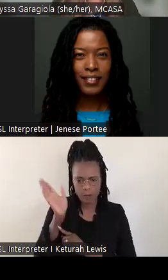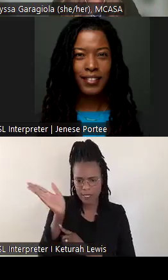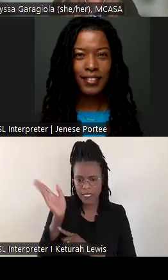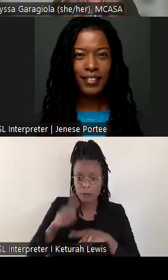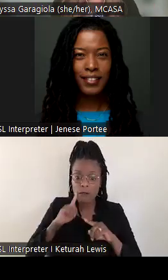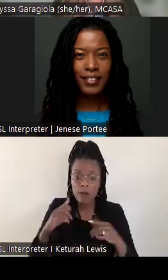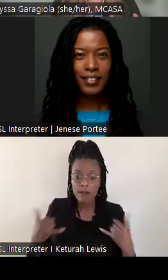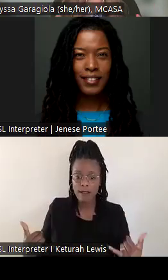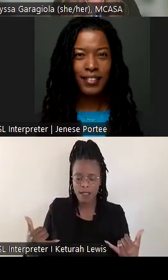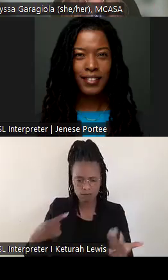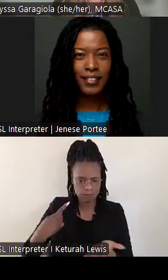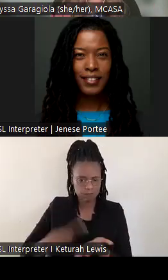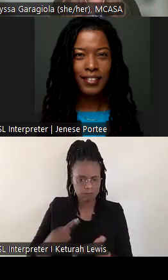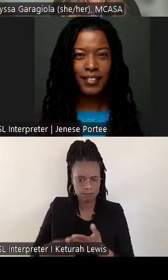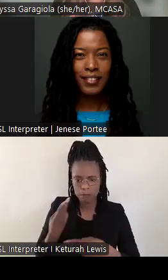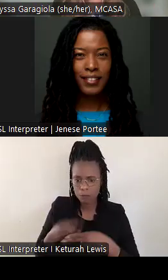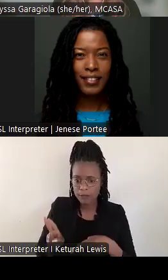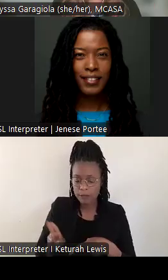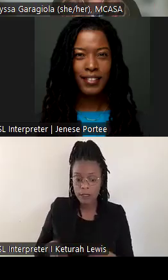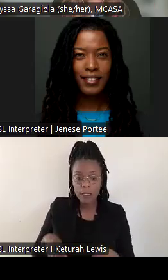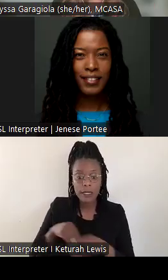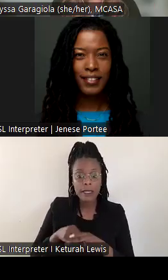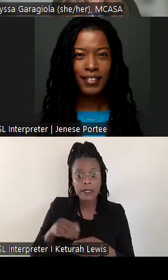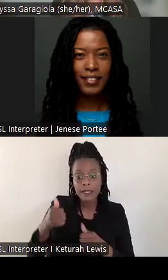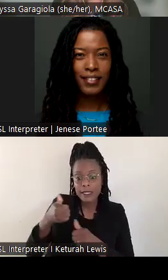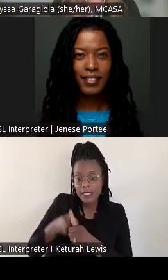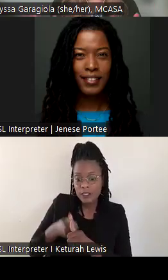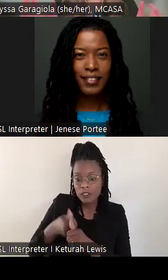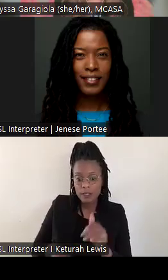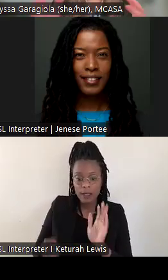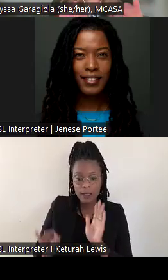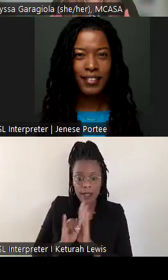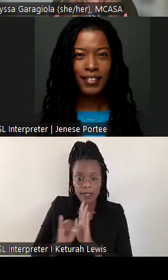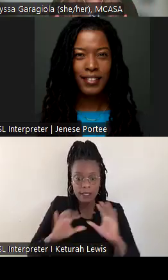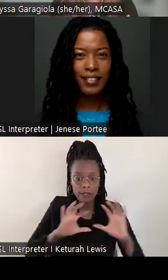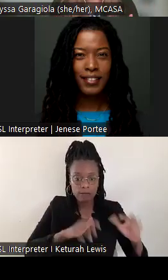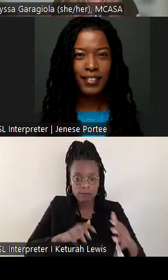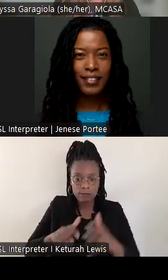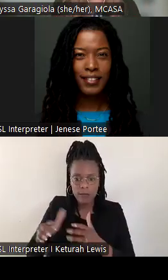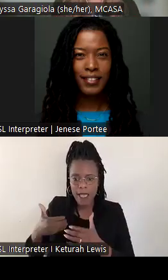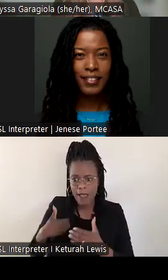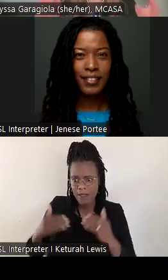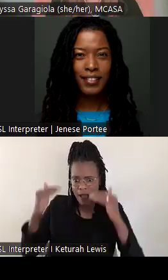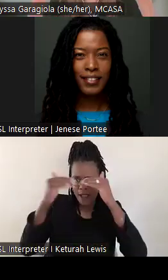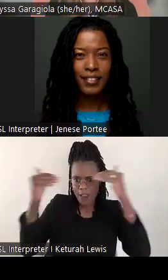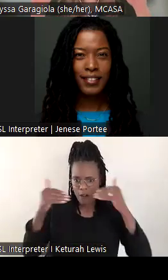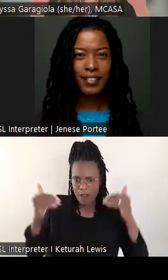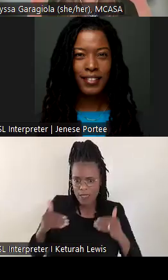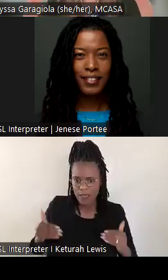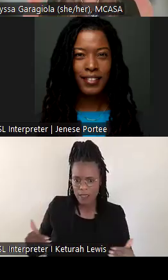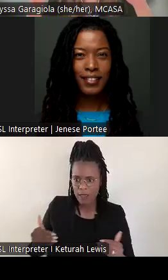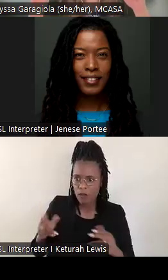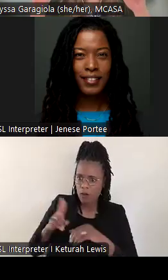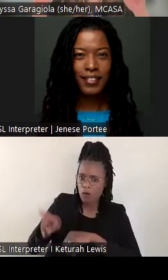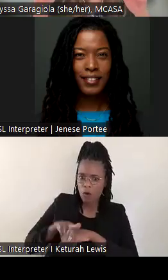as well. So within each identity grouping, there is a hierarchy of what is considered